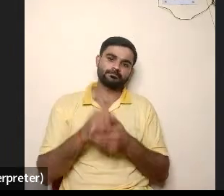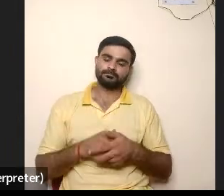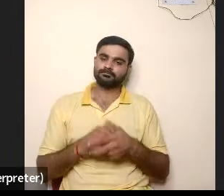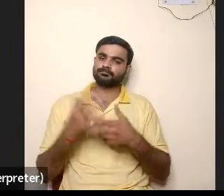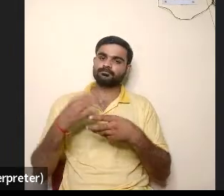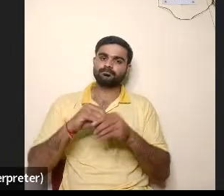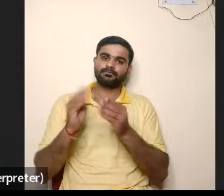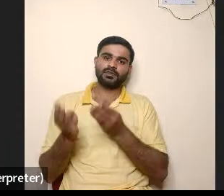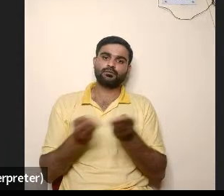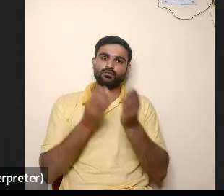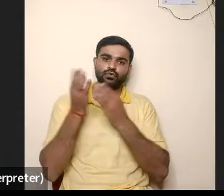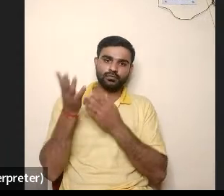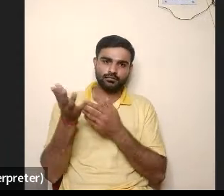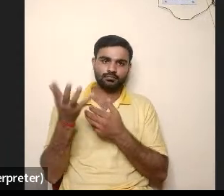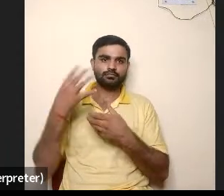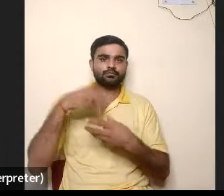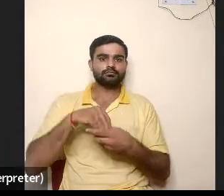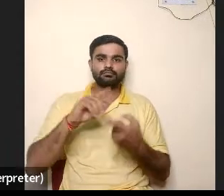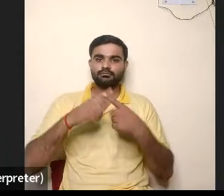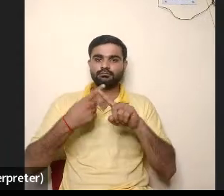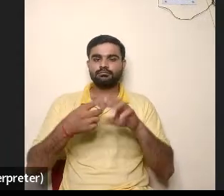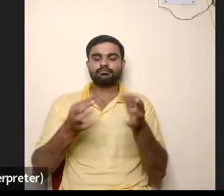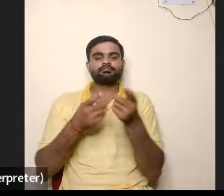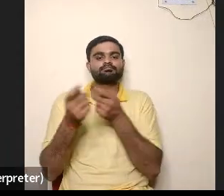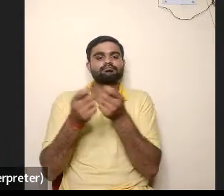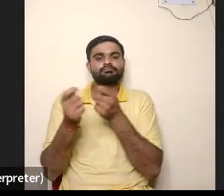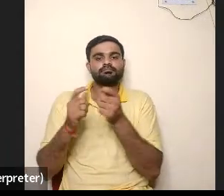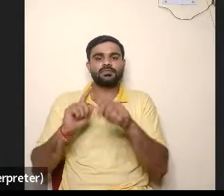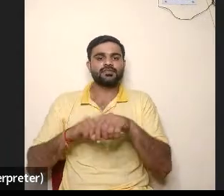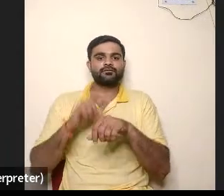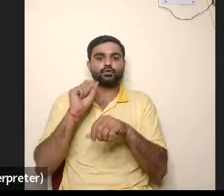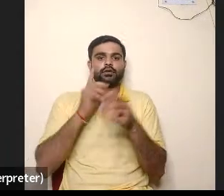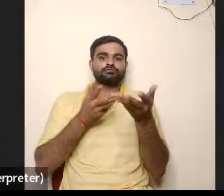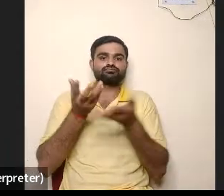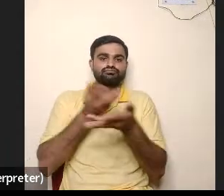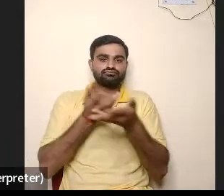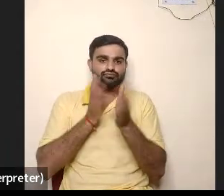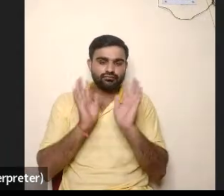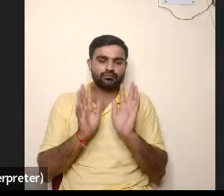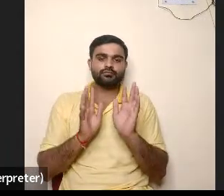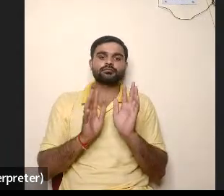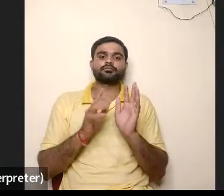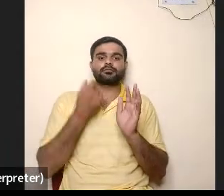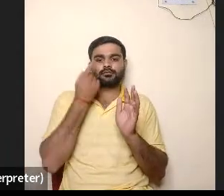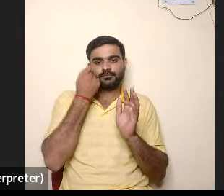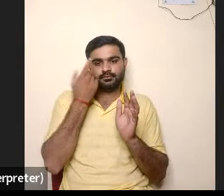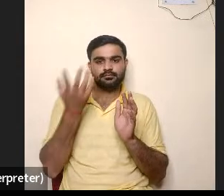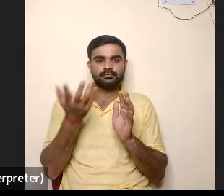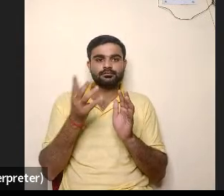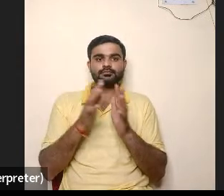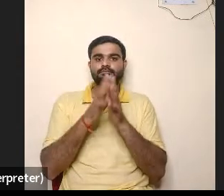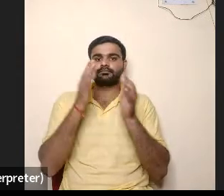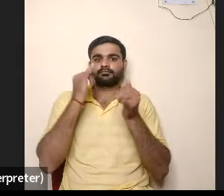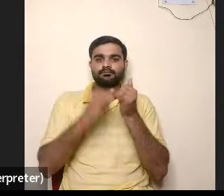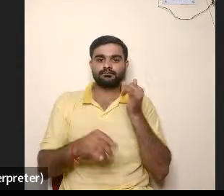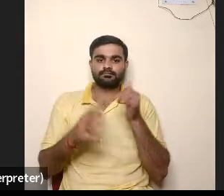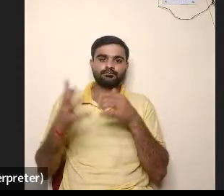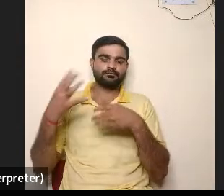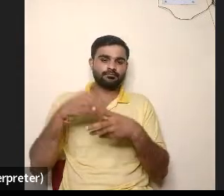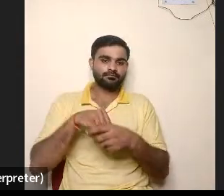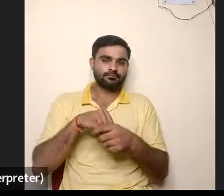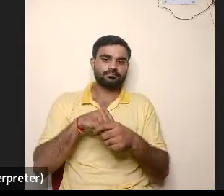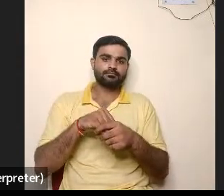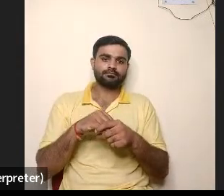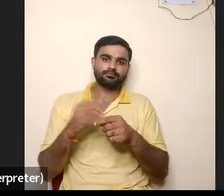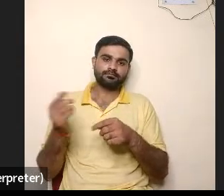Pooja for expertly moderating the first discussion, notwithstanding the last minute hiccups that